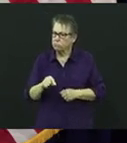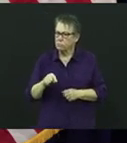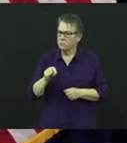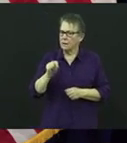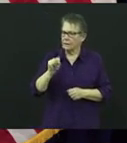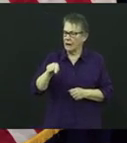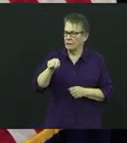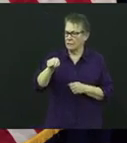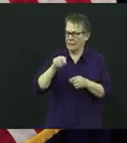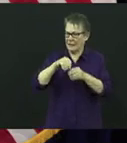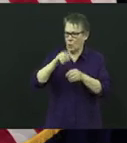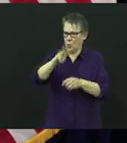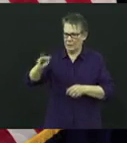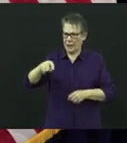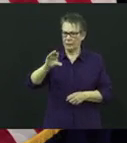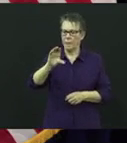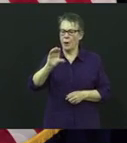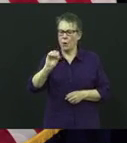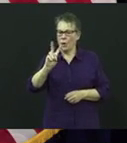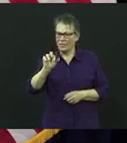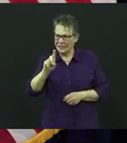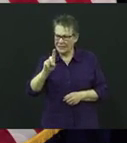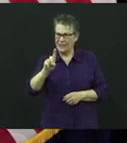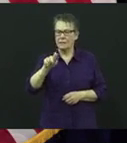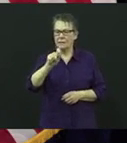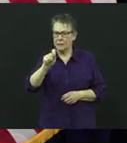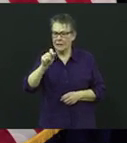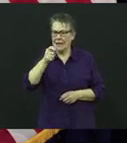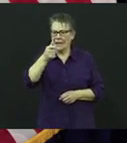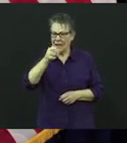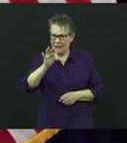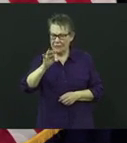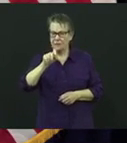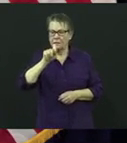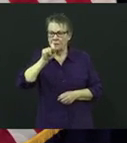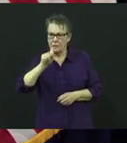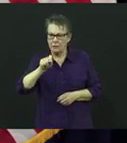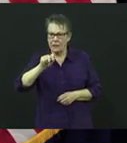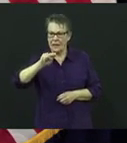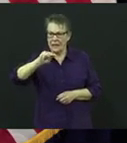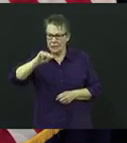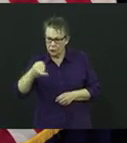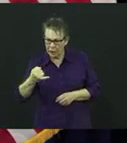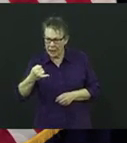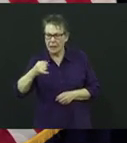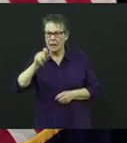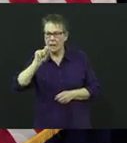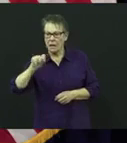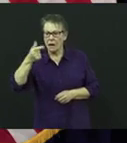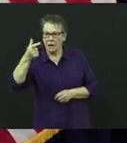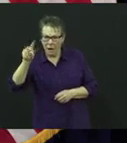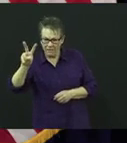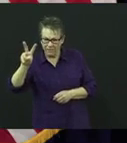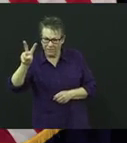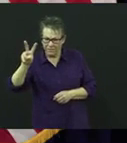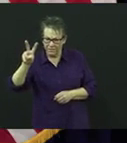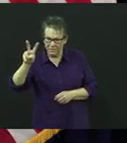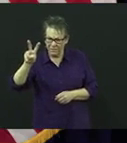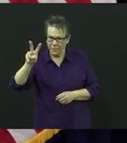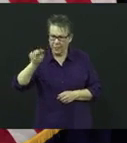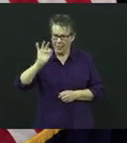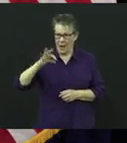covid19.nj.gov, and apply for a job. I also encourage essential employers looking for workers to connect with us through the